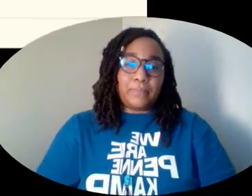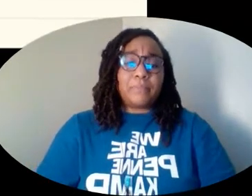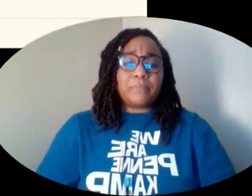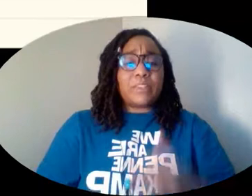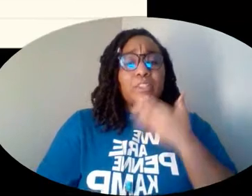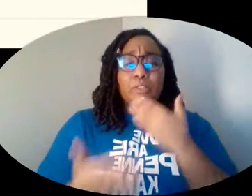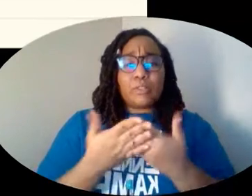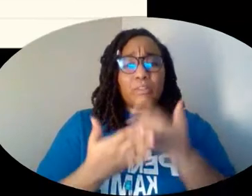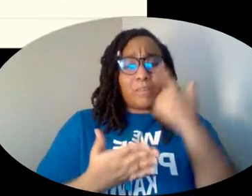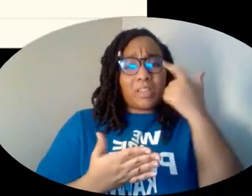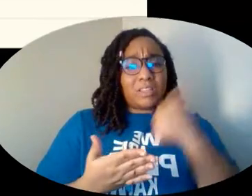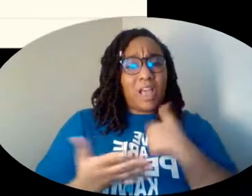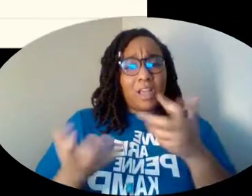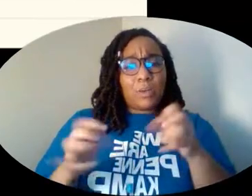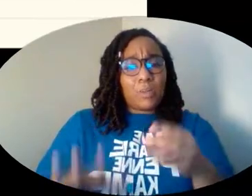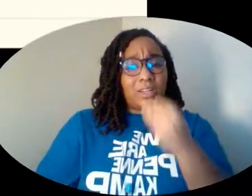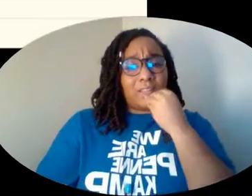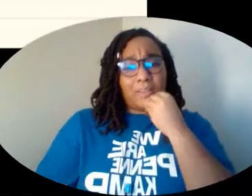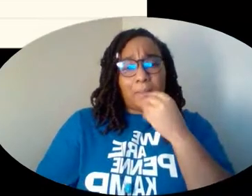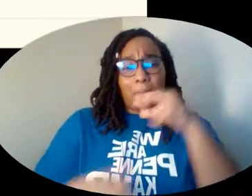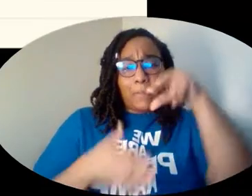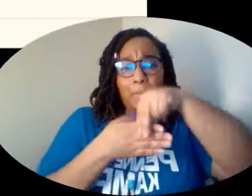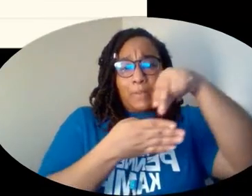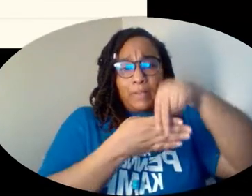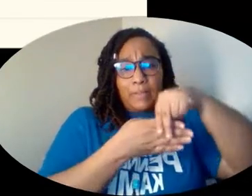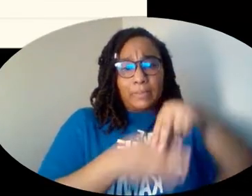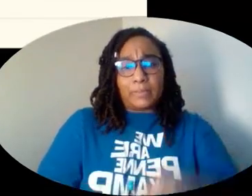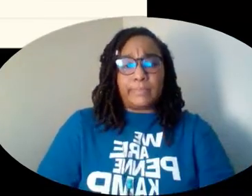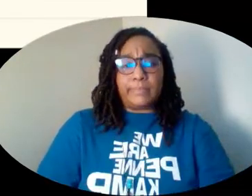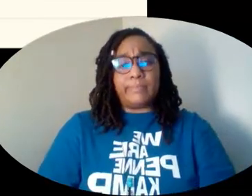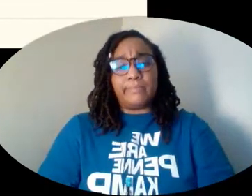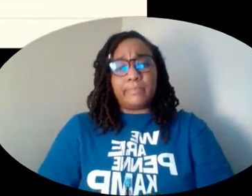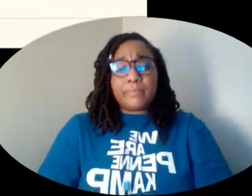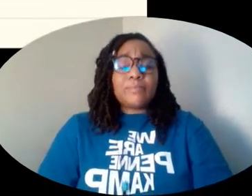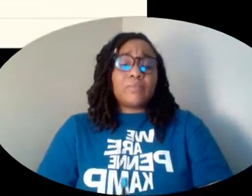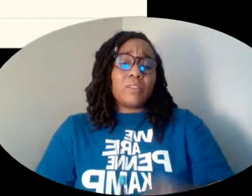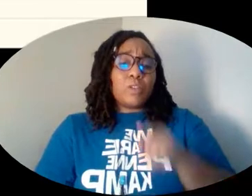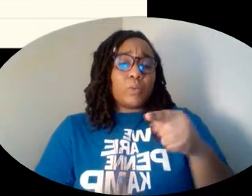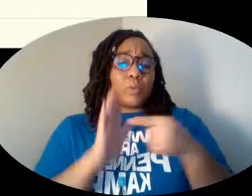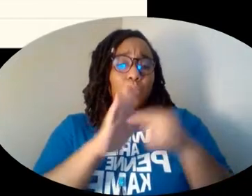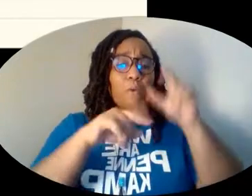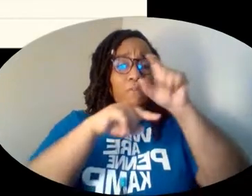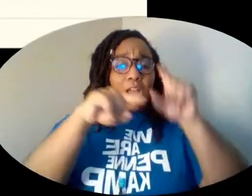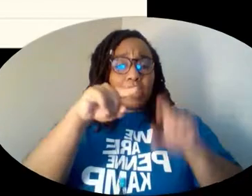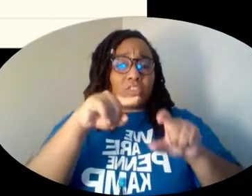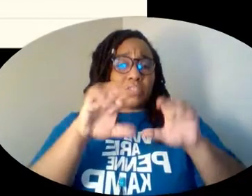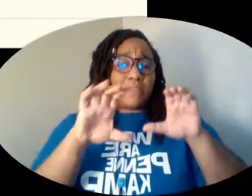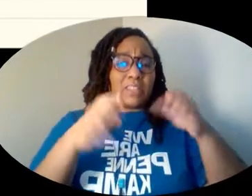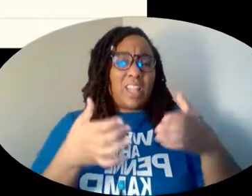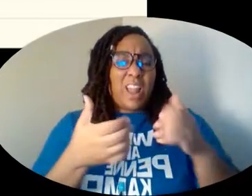That's a good thing, because I don't want to eat paper clips. How can you show fractions of a